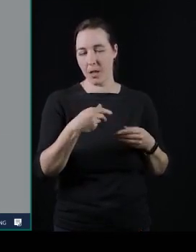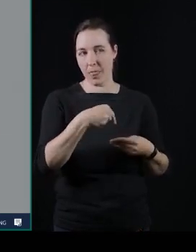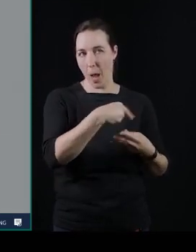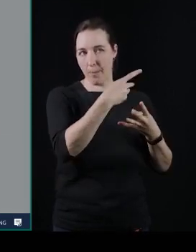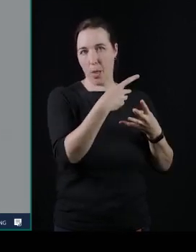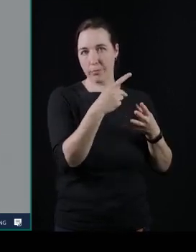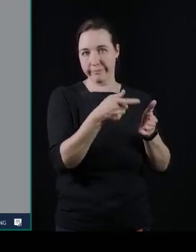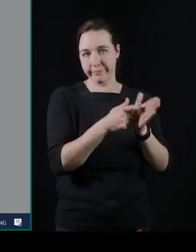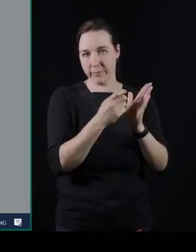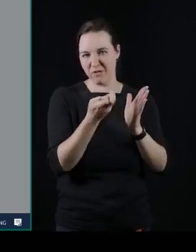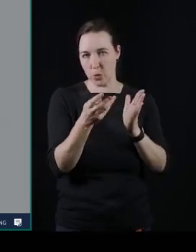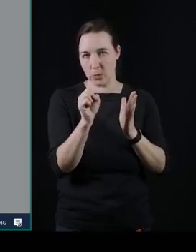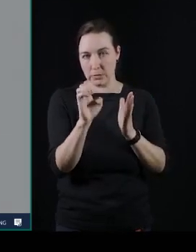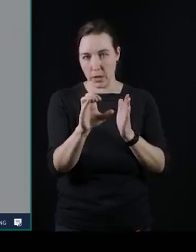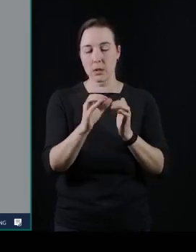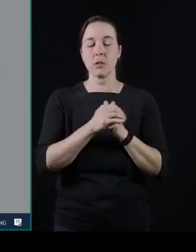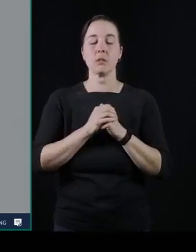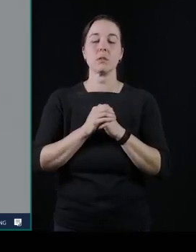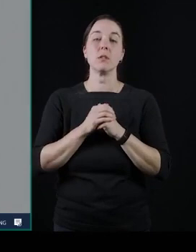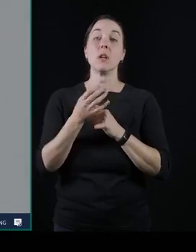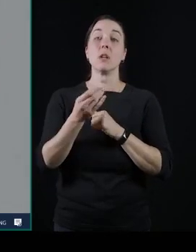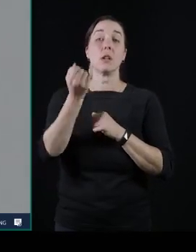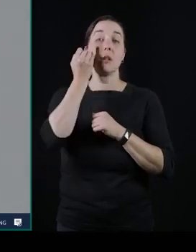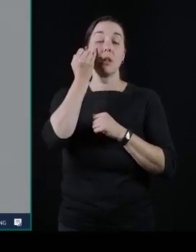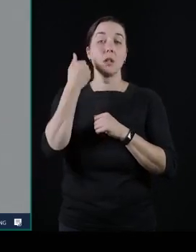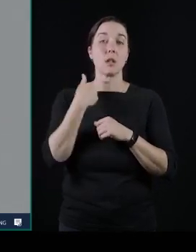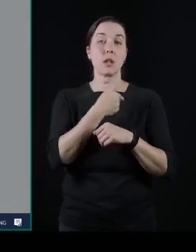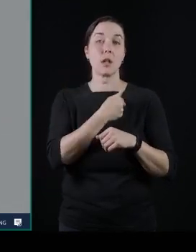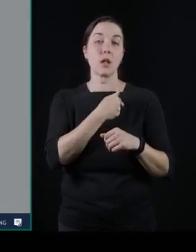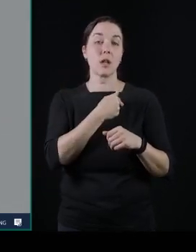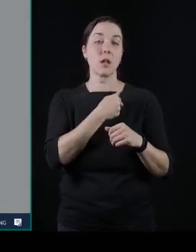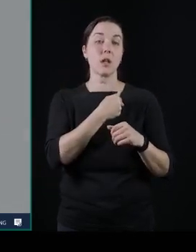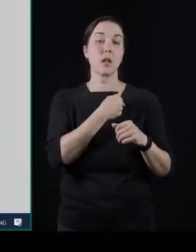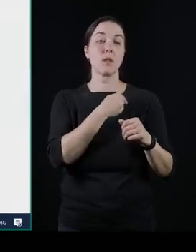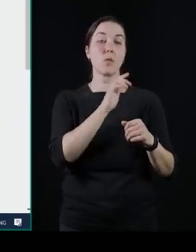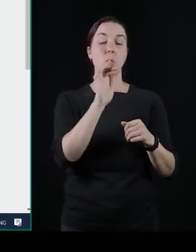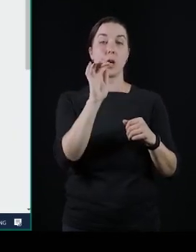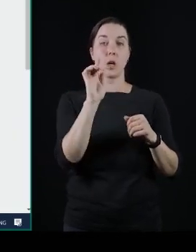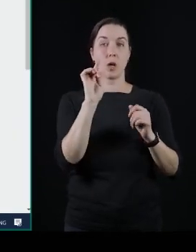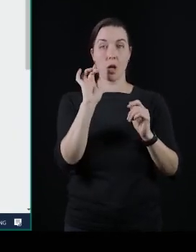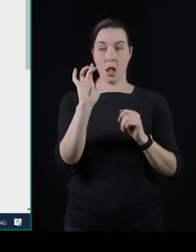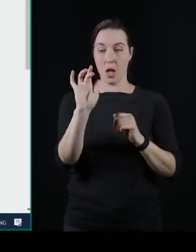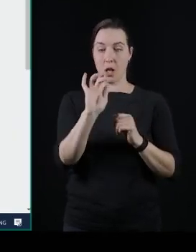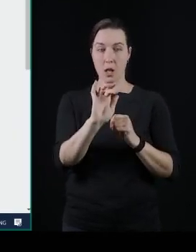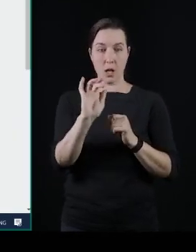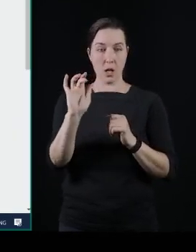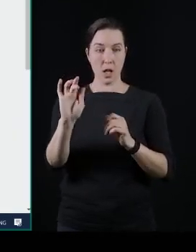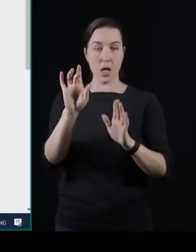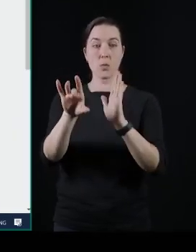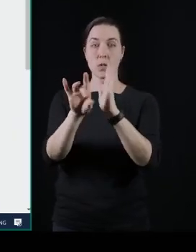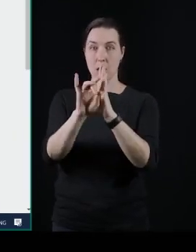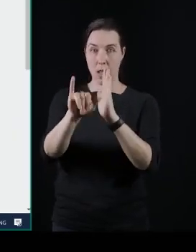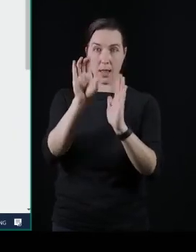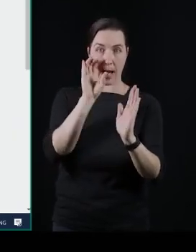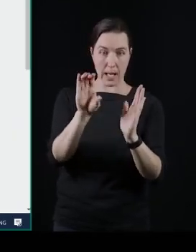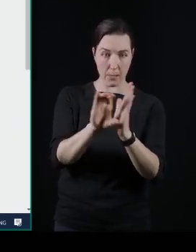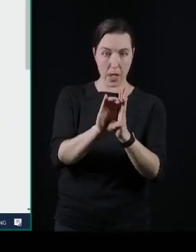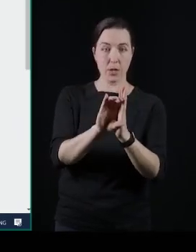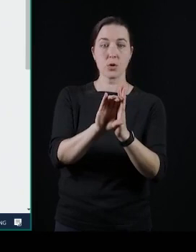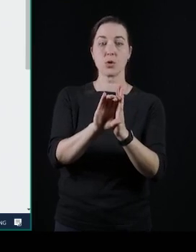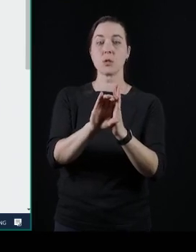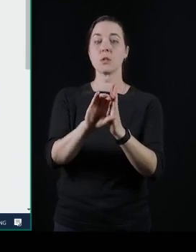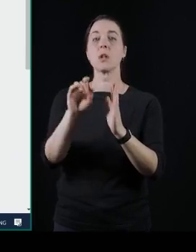the upload took a few seconds. And if we go here and we select the image, we